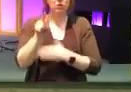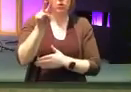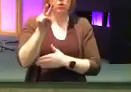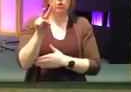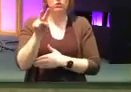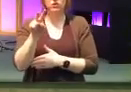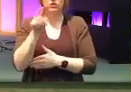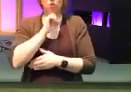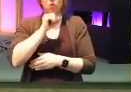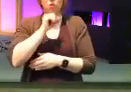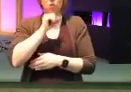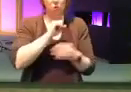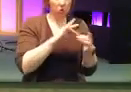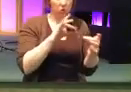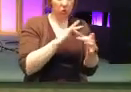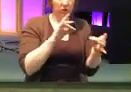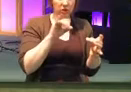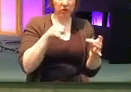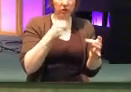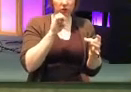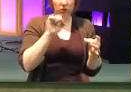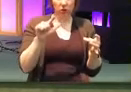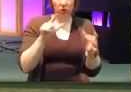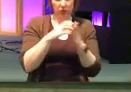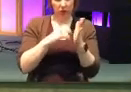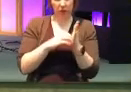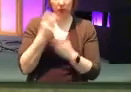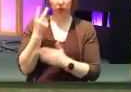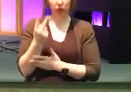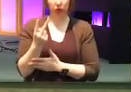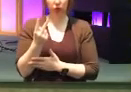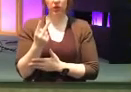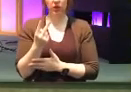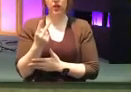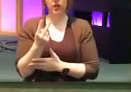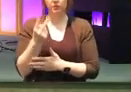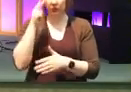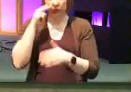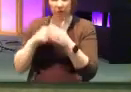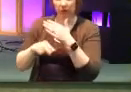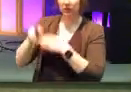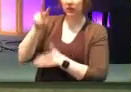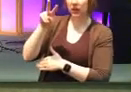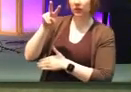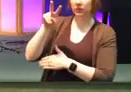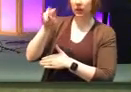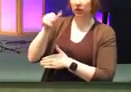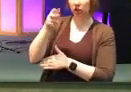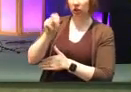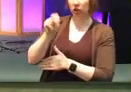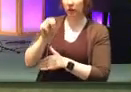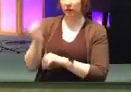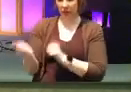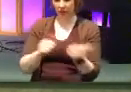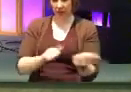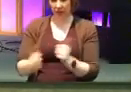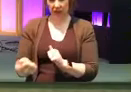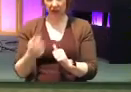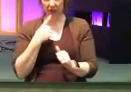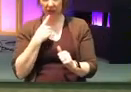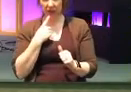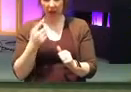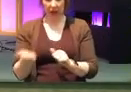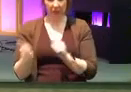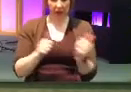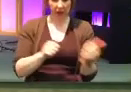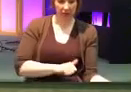by the Old Testament prophet Joel in Joel chapter 2. It was prophesied by John the Baptist in the New Testament saying that I